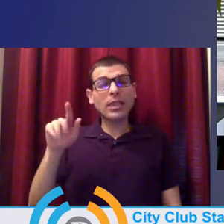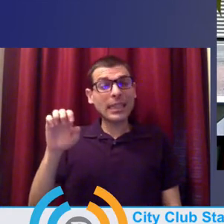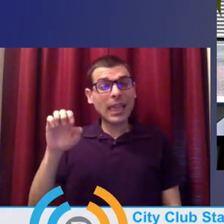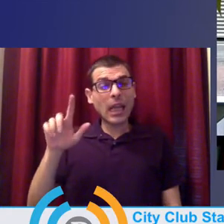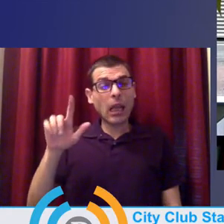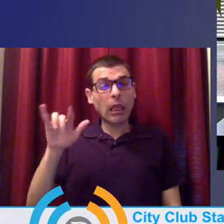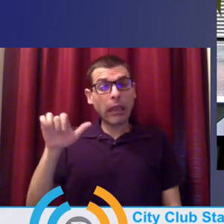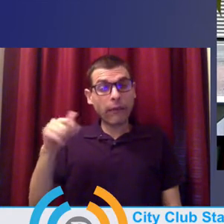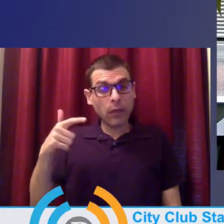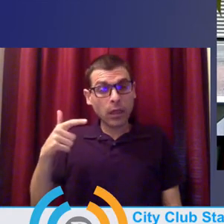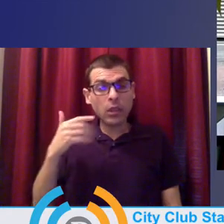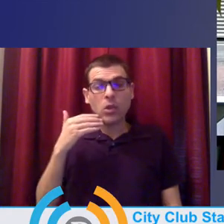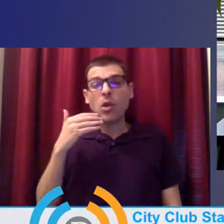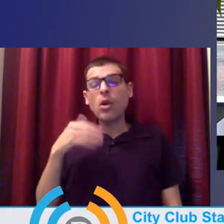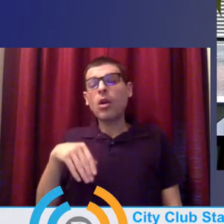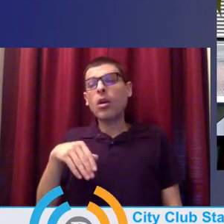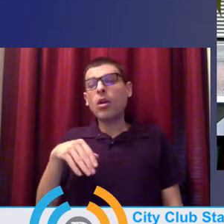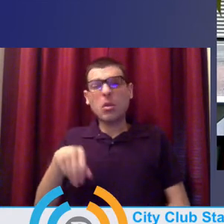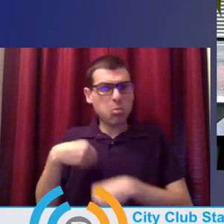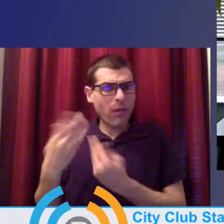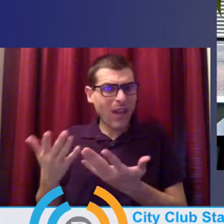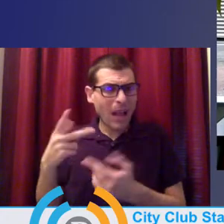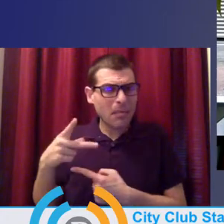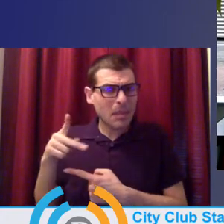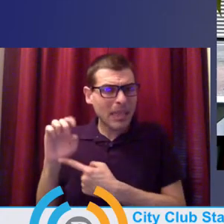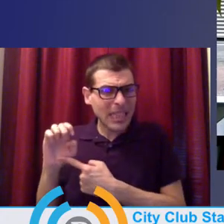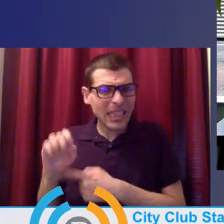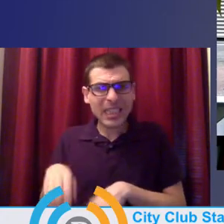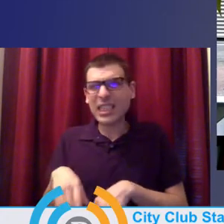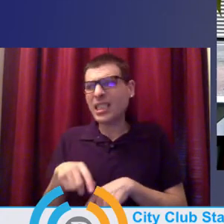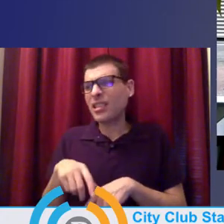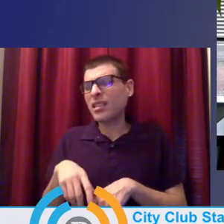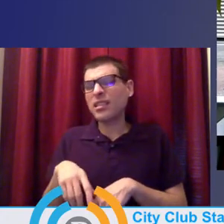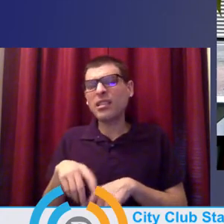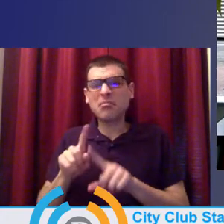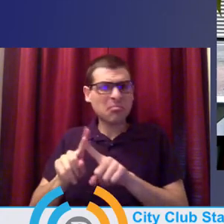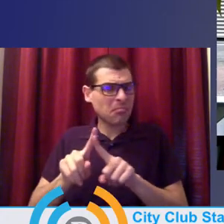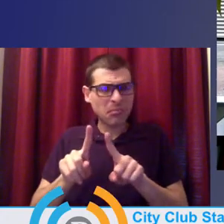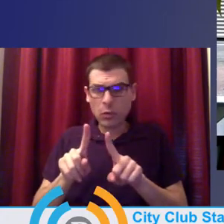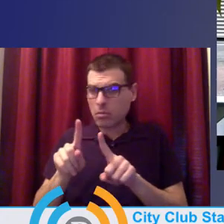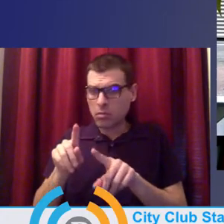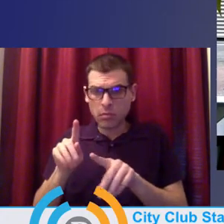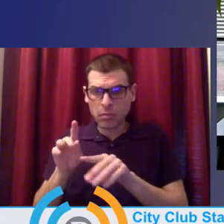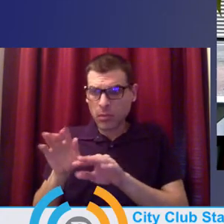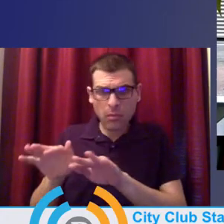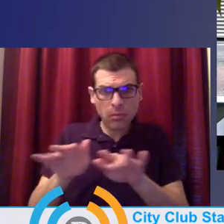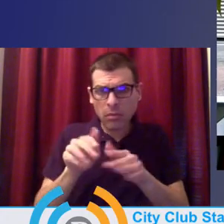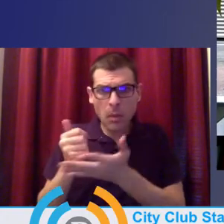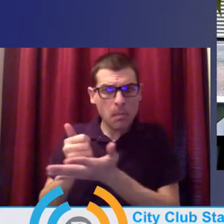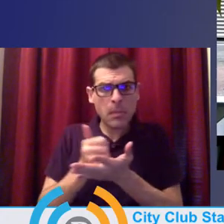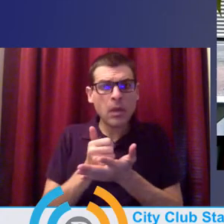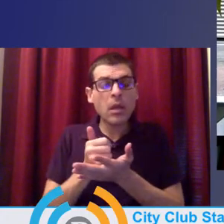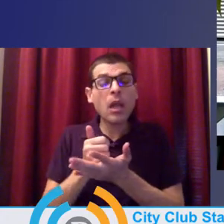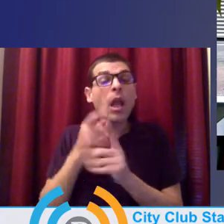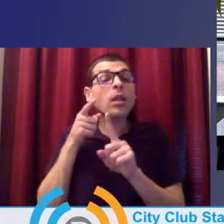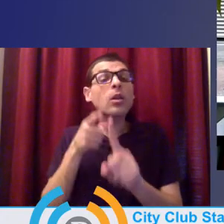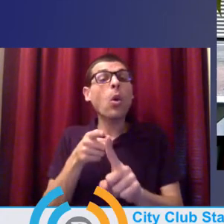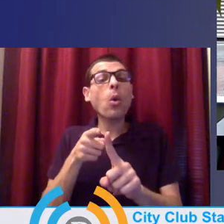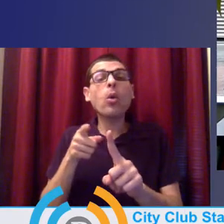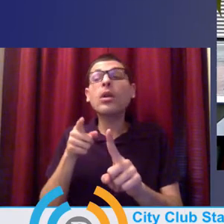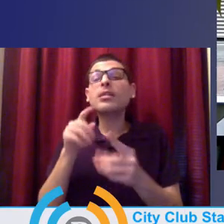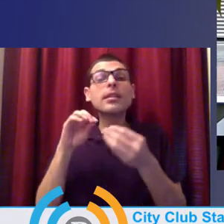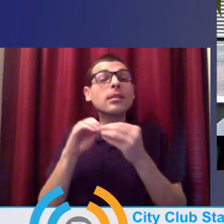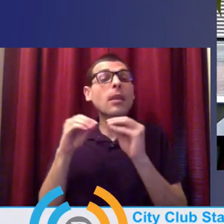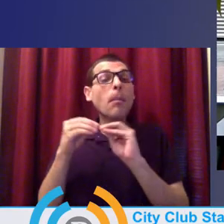PPE, ways to keep people safe. And part of that was to decrease the census of people who are in our